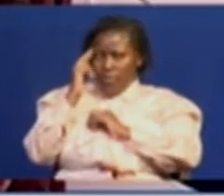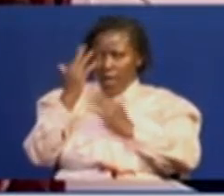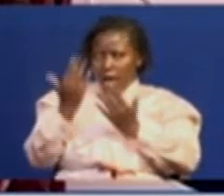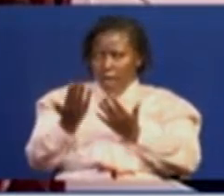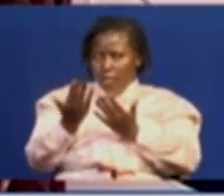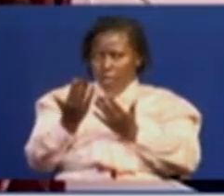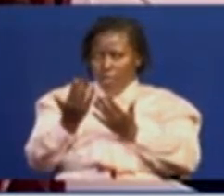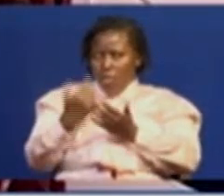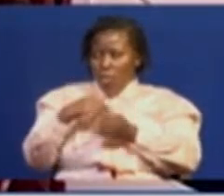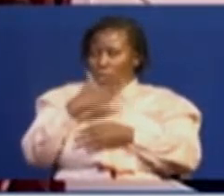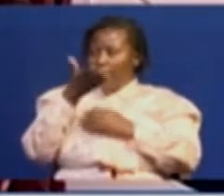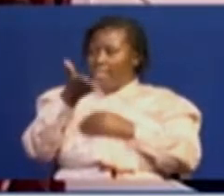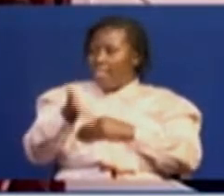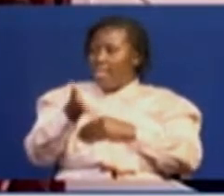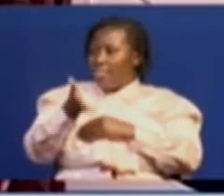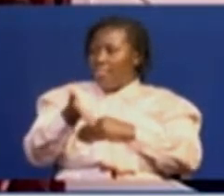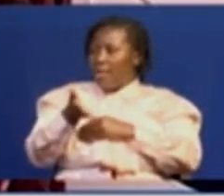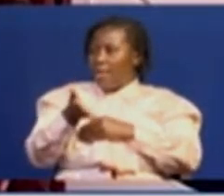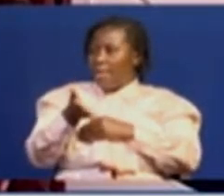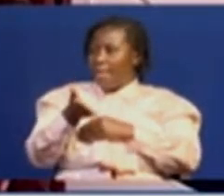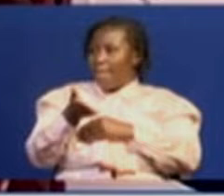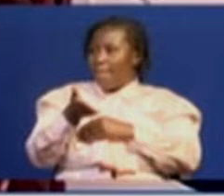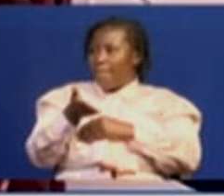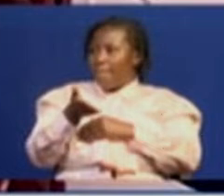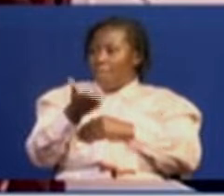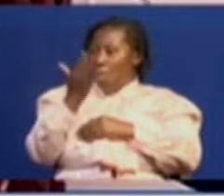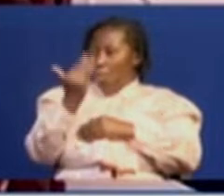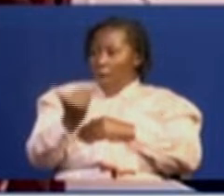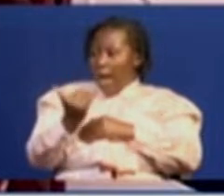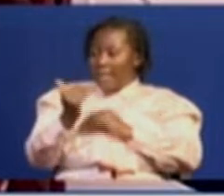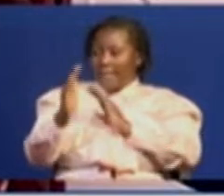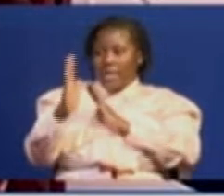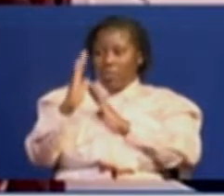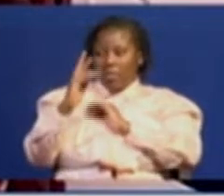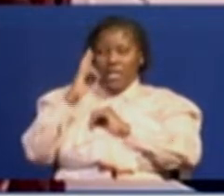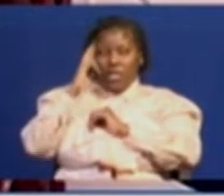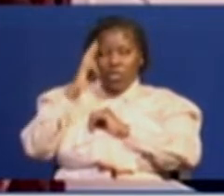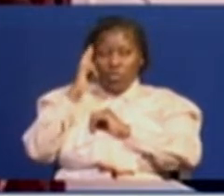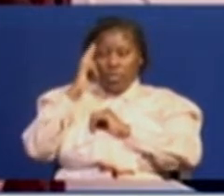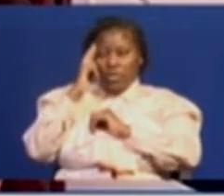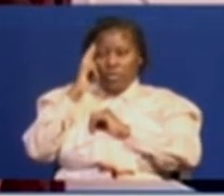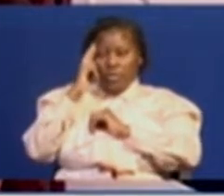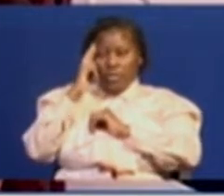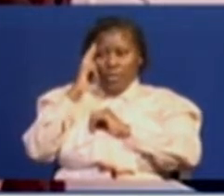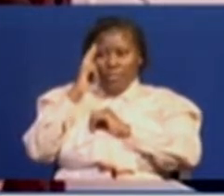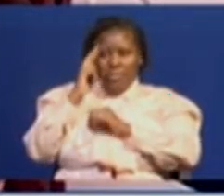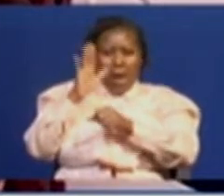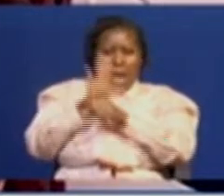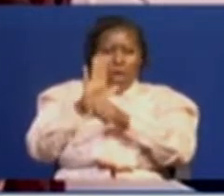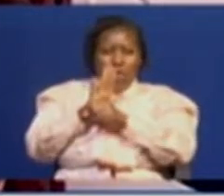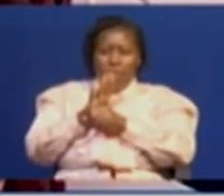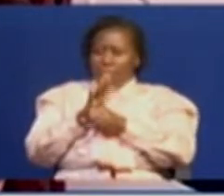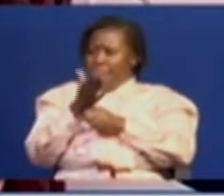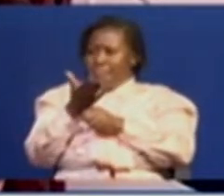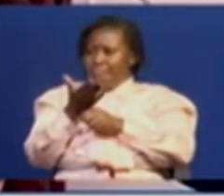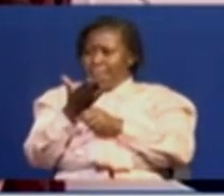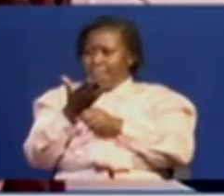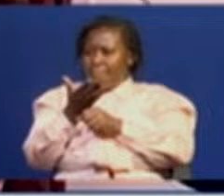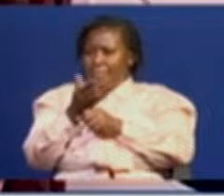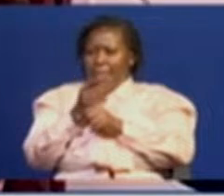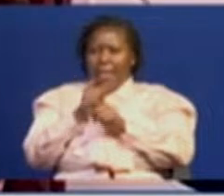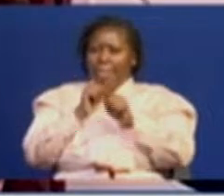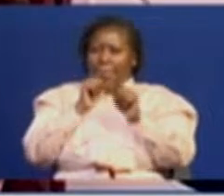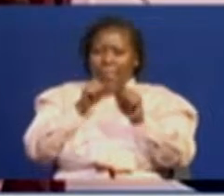reasons. We were in the county assembly at that time because of security reasons. There were so many